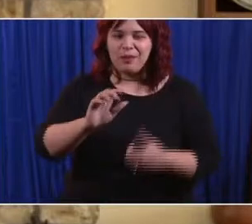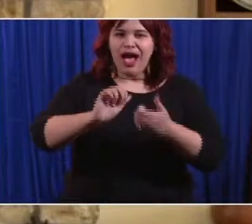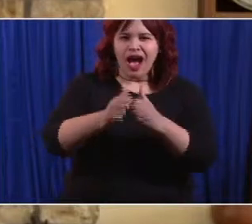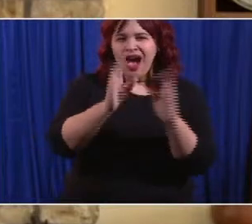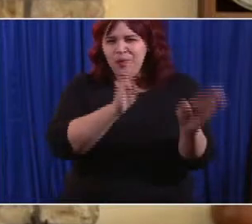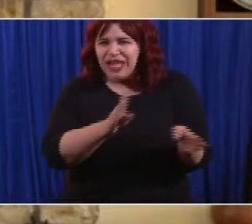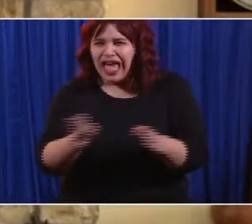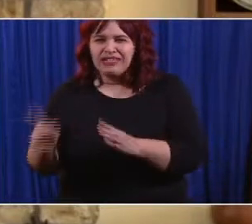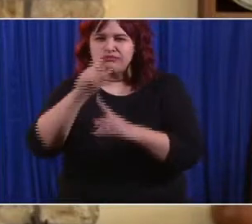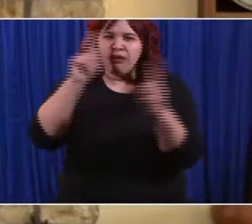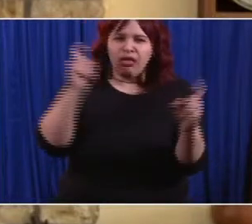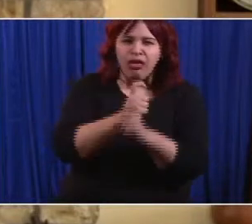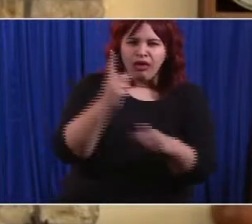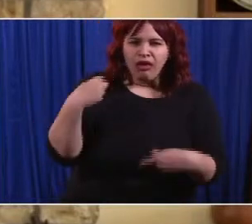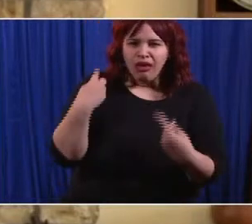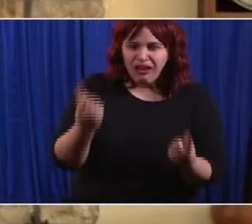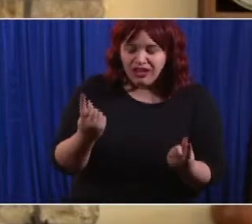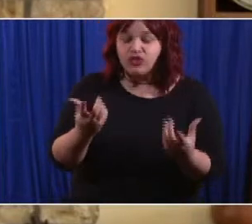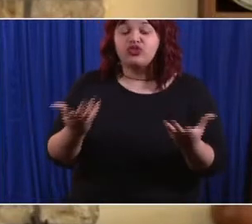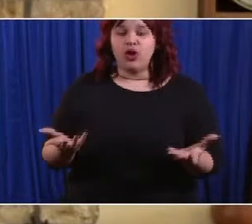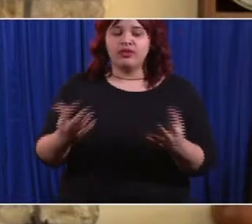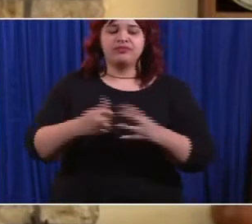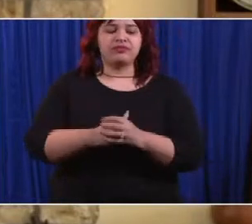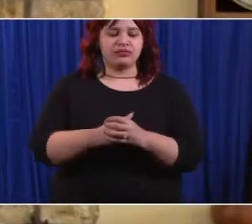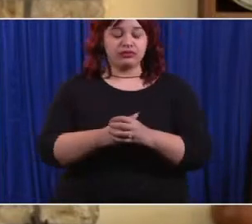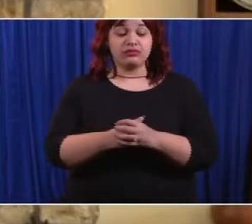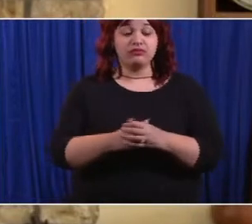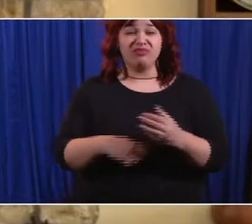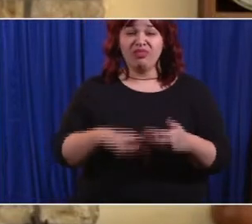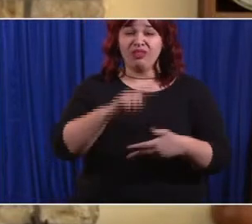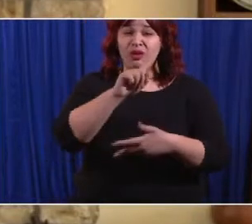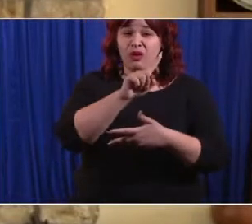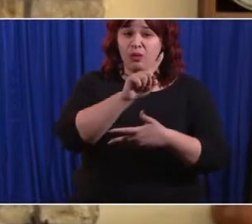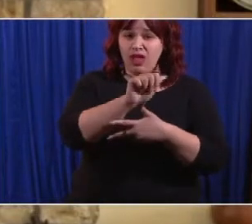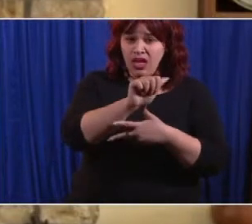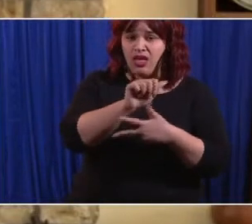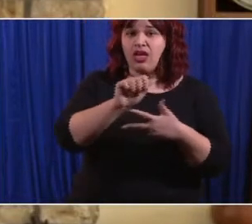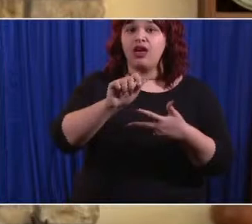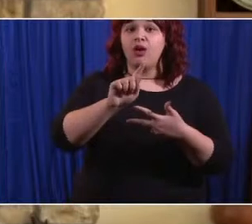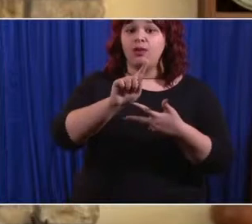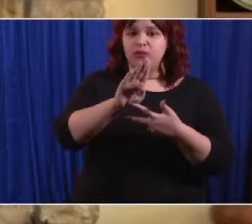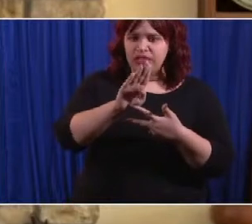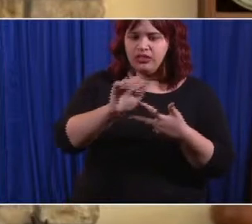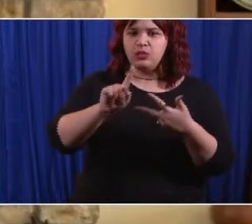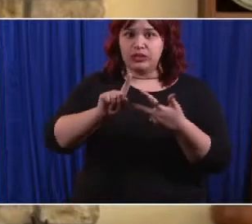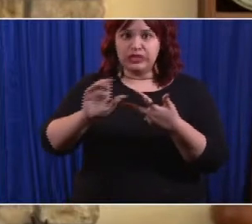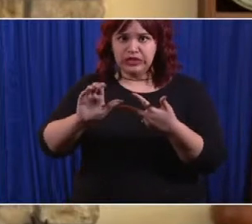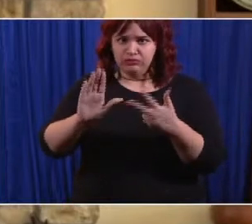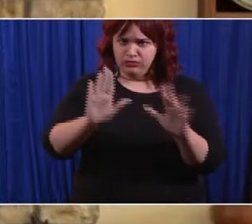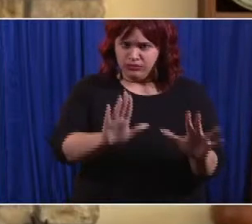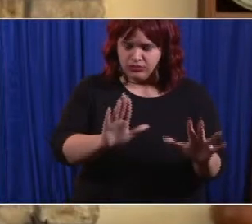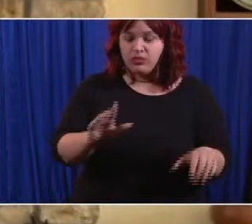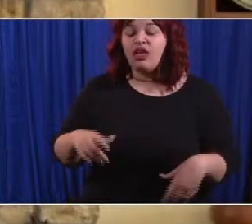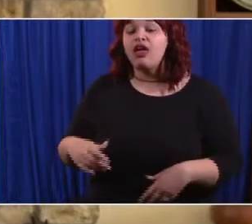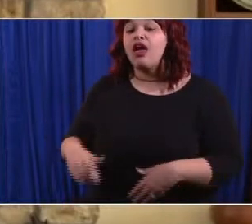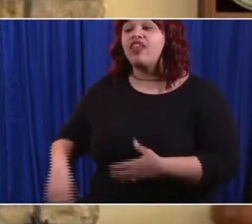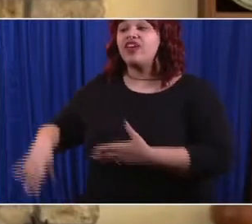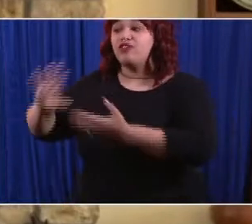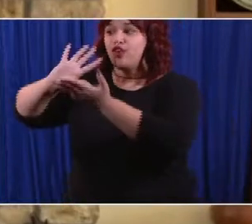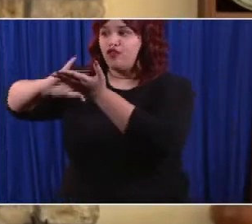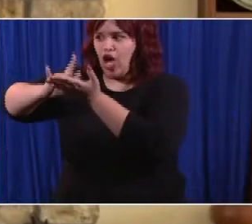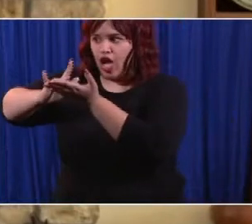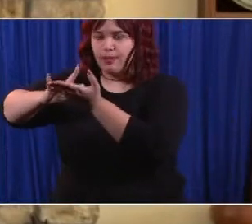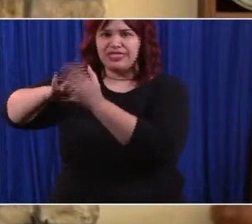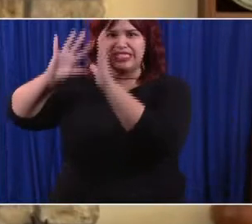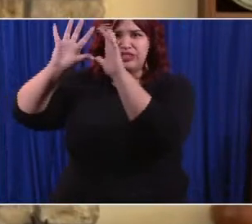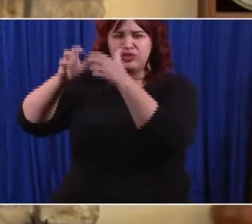is when we add another group, these major pharmacies, and I can't say that I blame them because they're trying to run